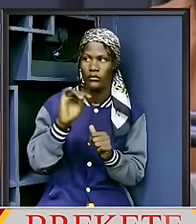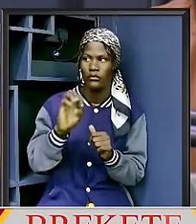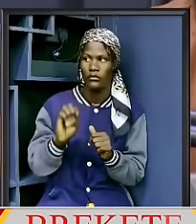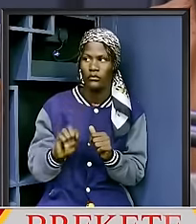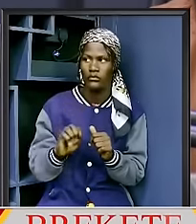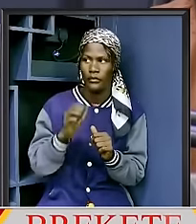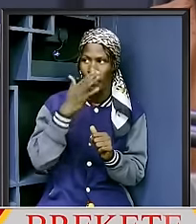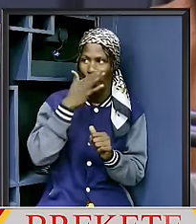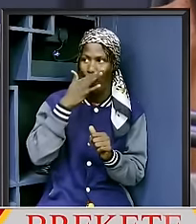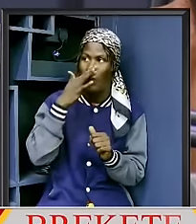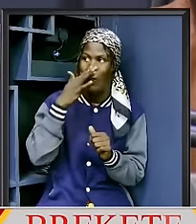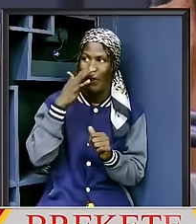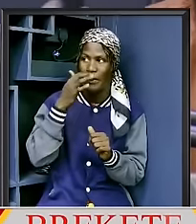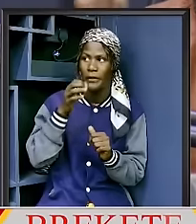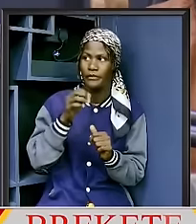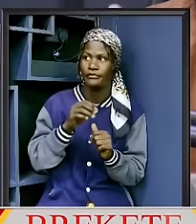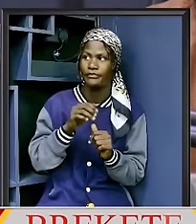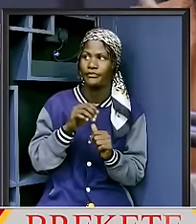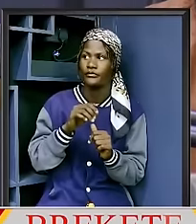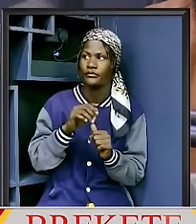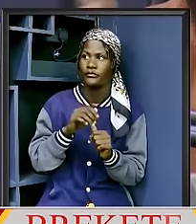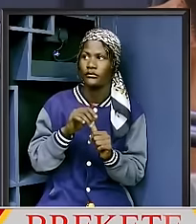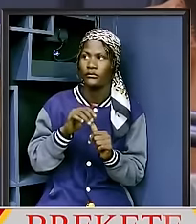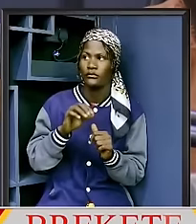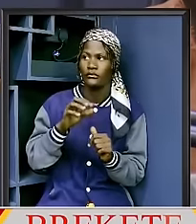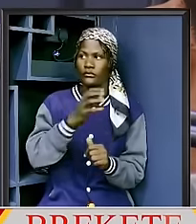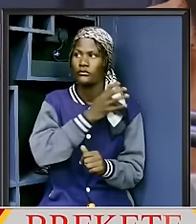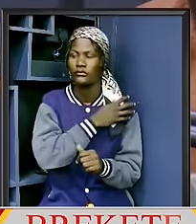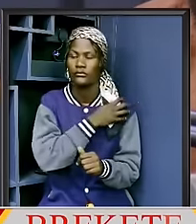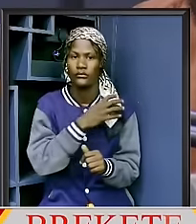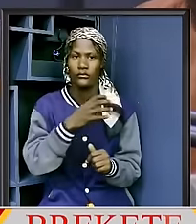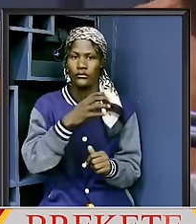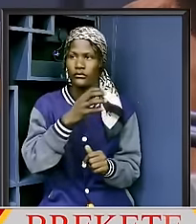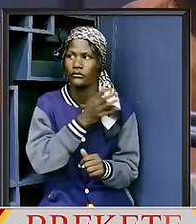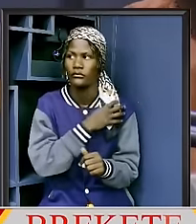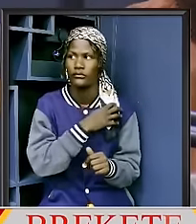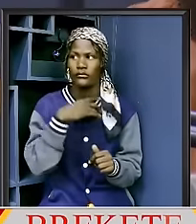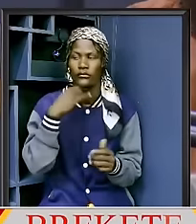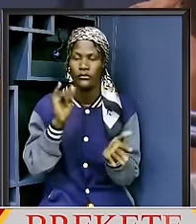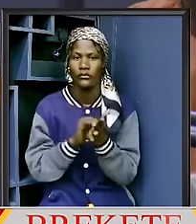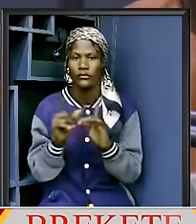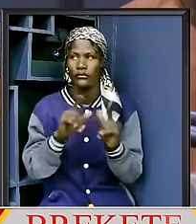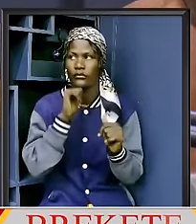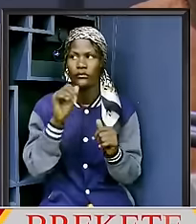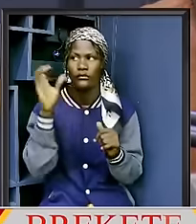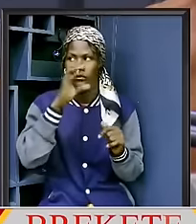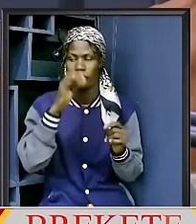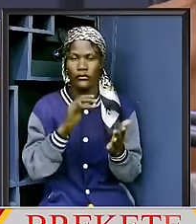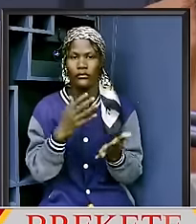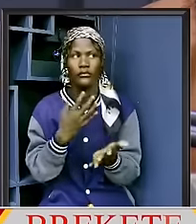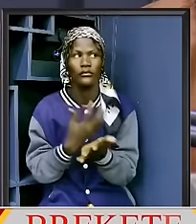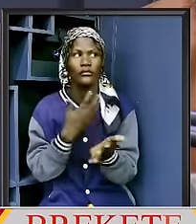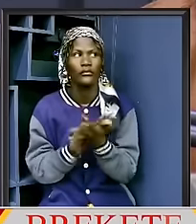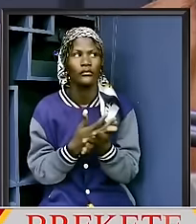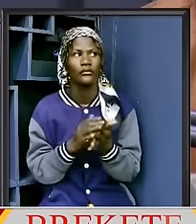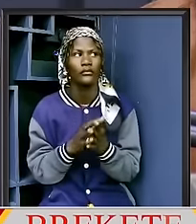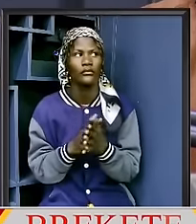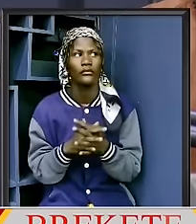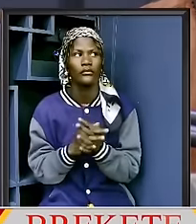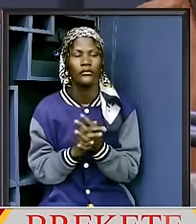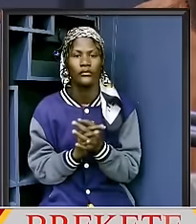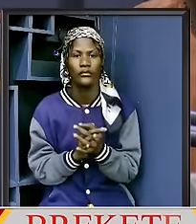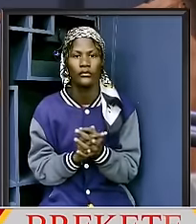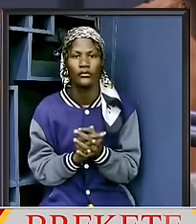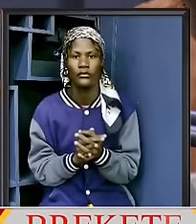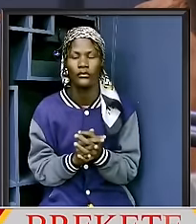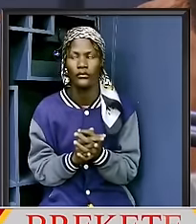come, they argue with them, say they never see the money. Yes. Chairman go talk, say you never see money. Yes. And them don't, they no say they don't send they money. They don't send the money.